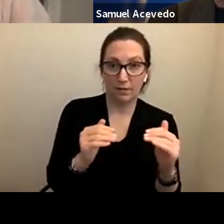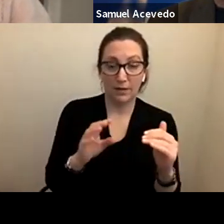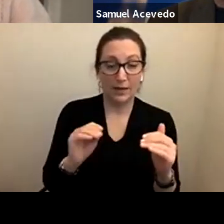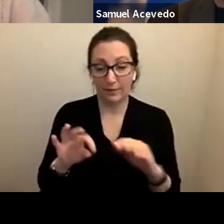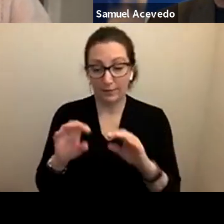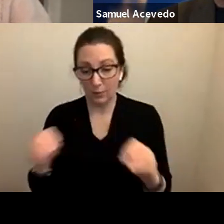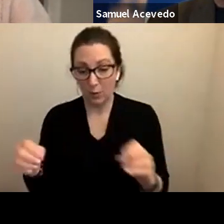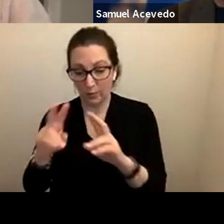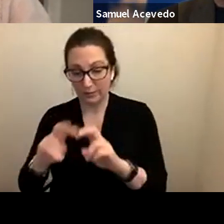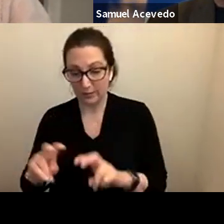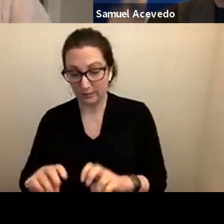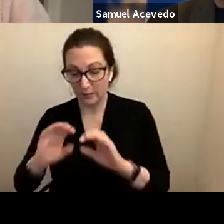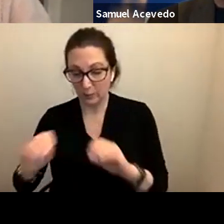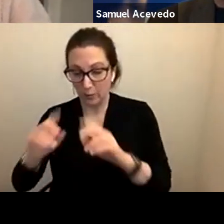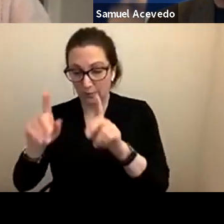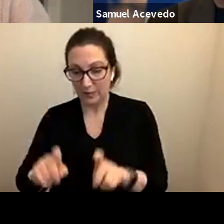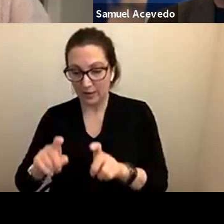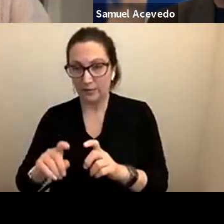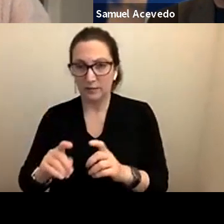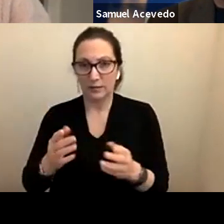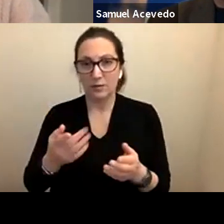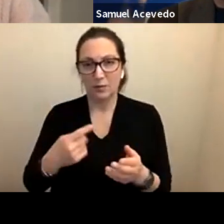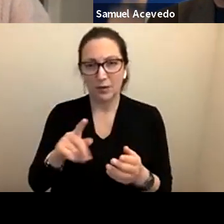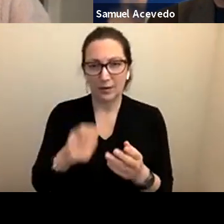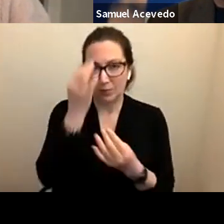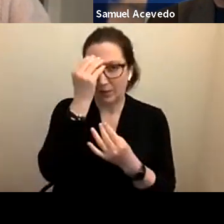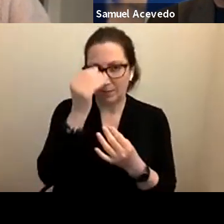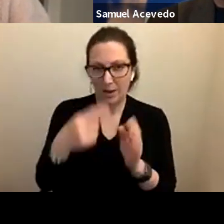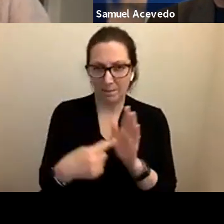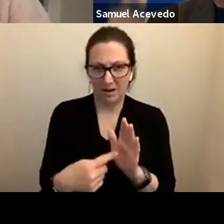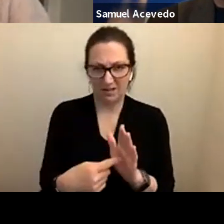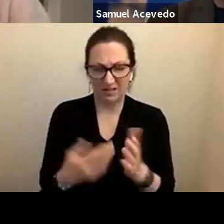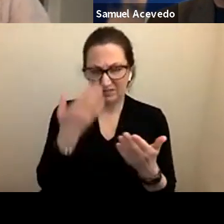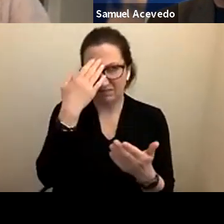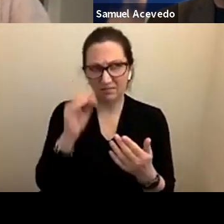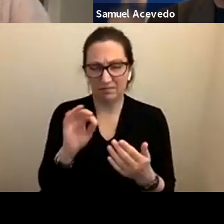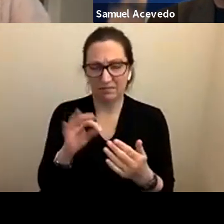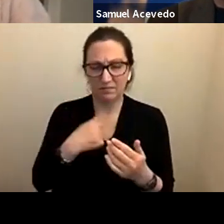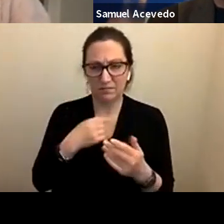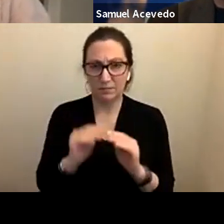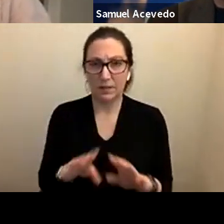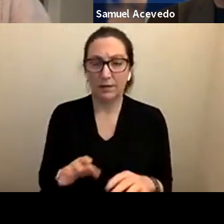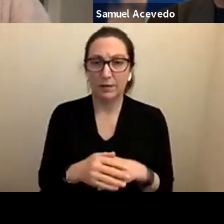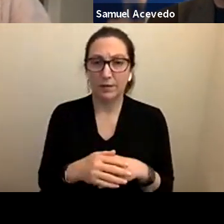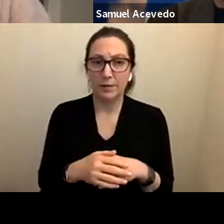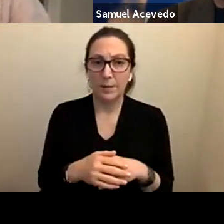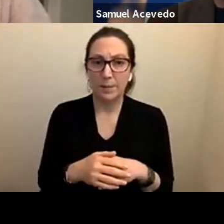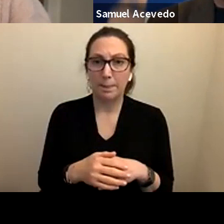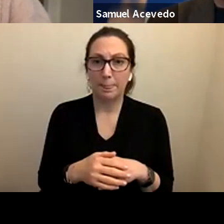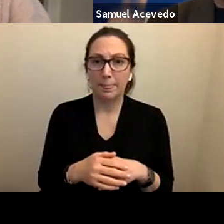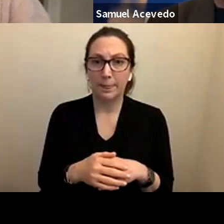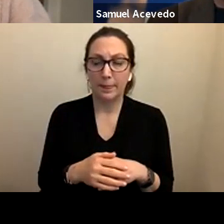us think about models. So I don't know if I've said that clearly. Is if